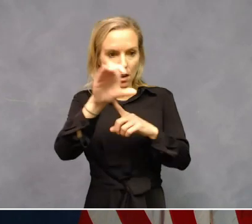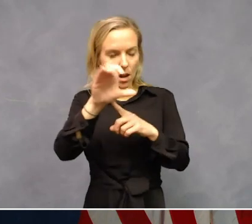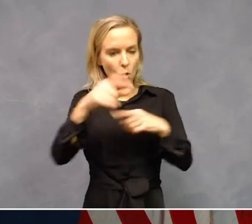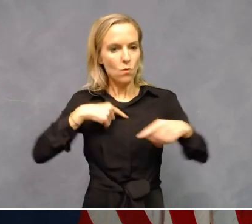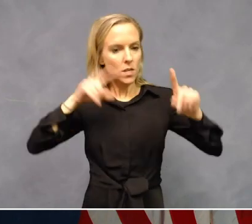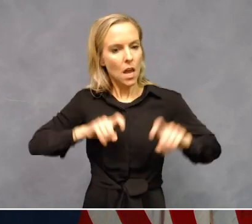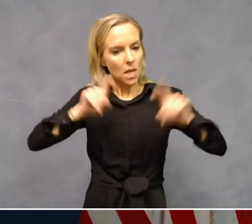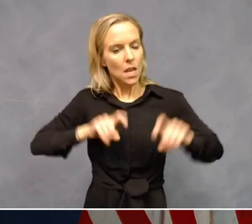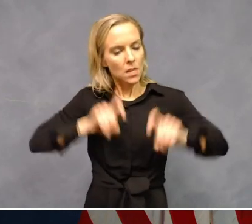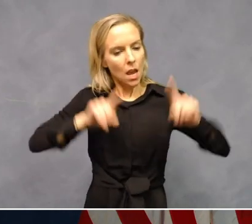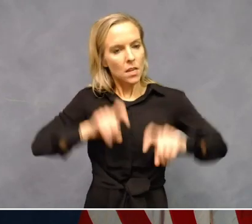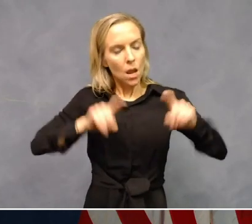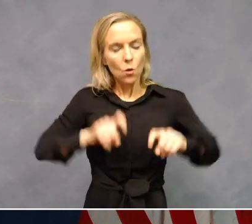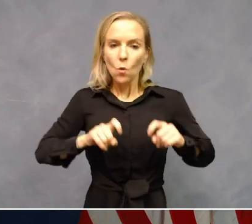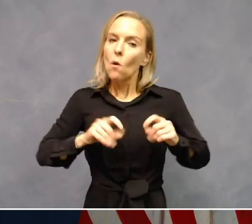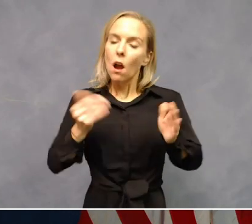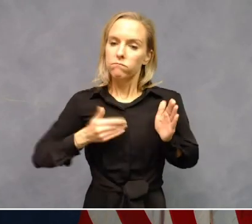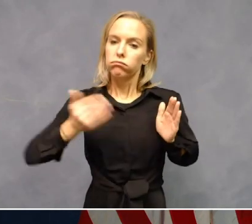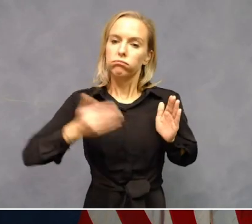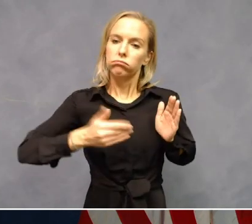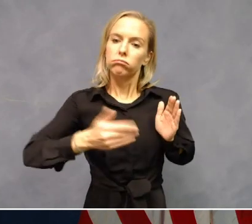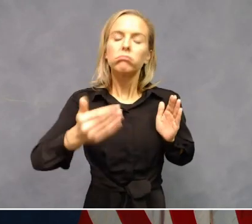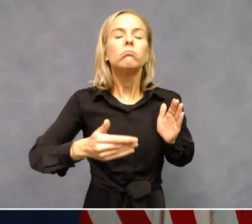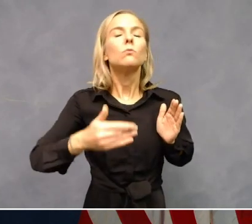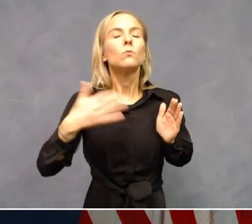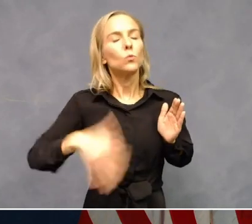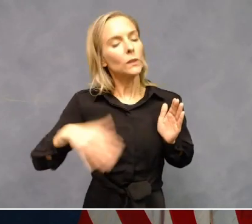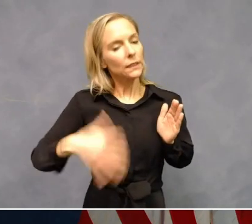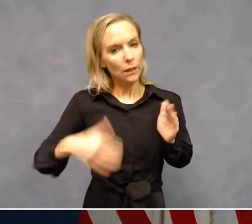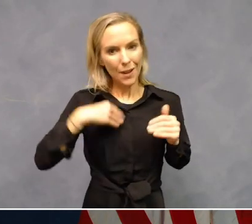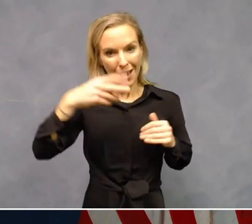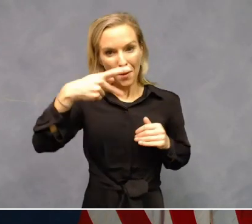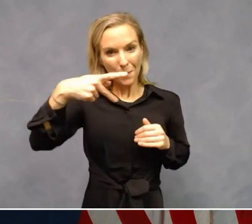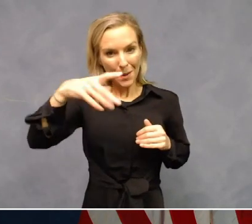the Commonwealth. We have PPE that people are